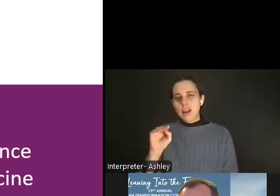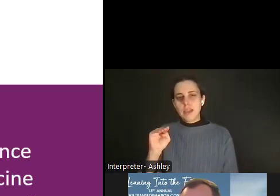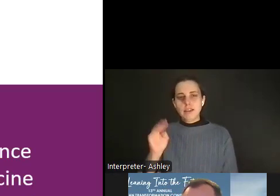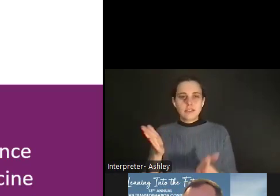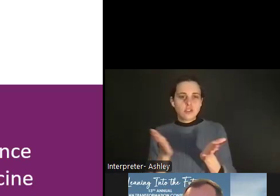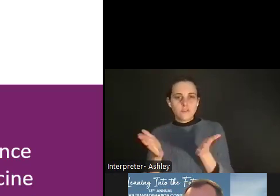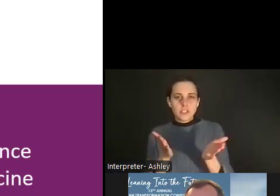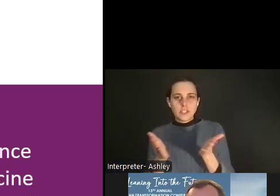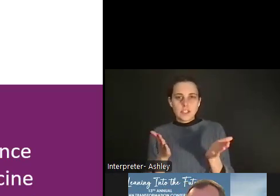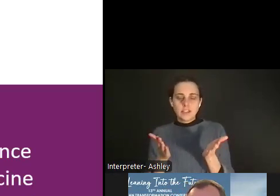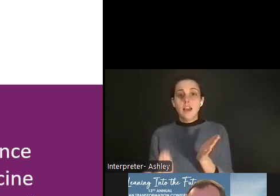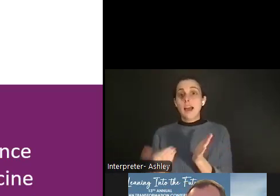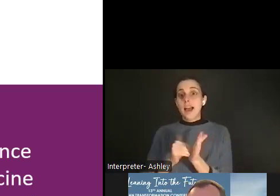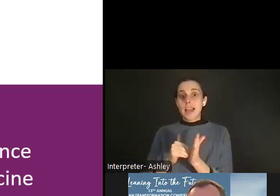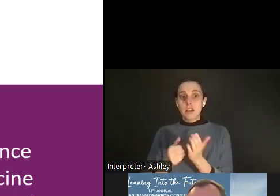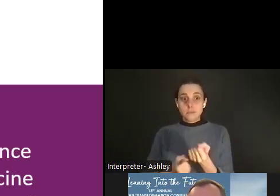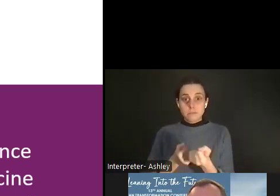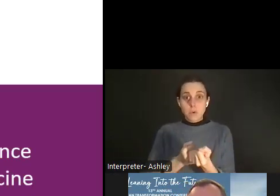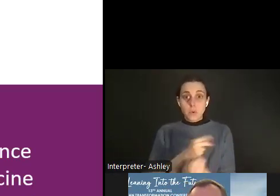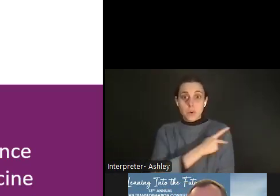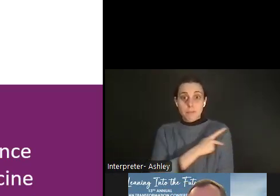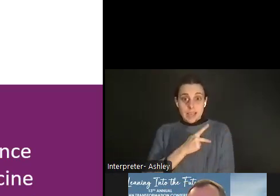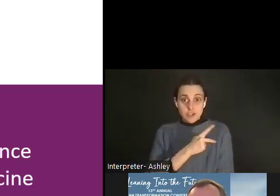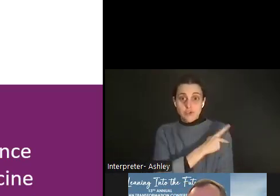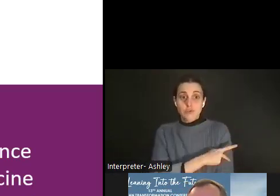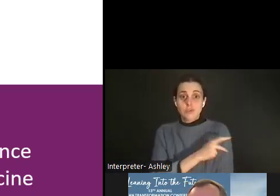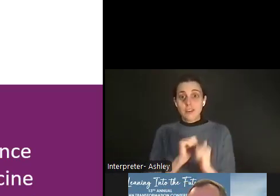supporting our physicians. So if we look at